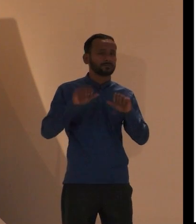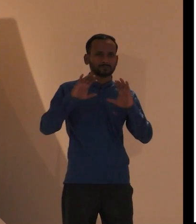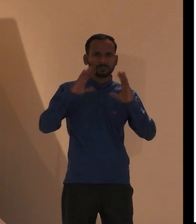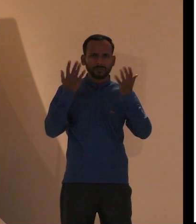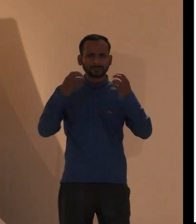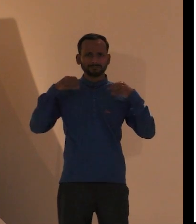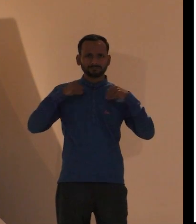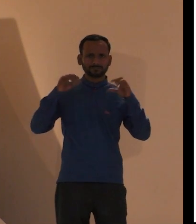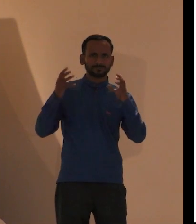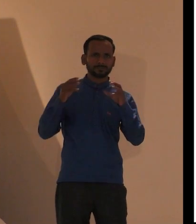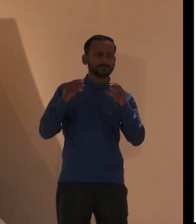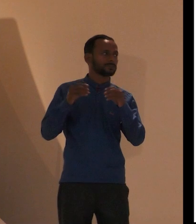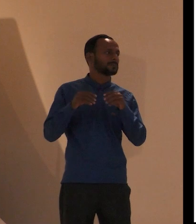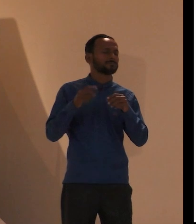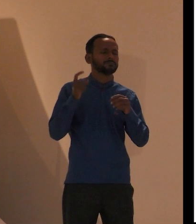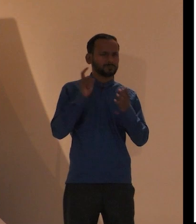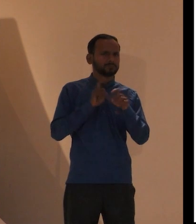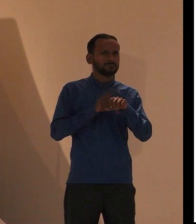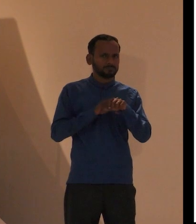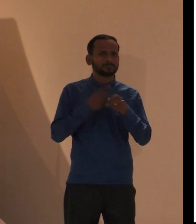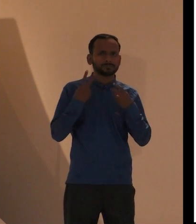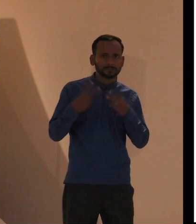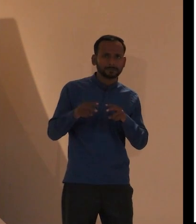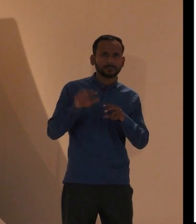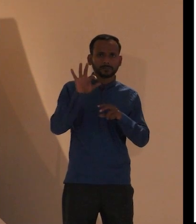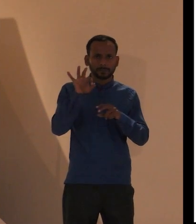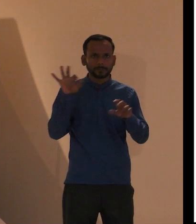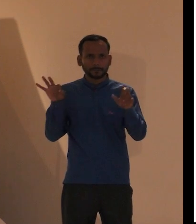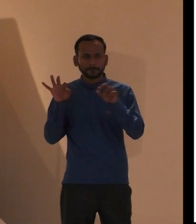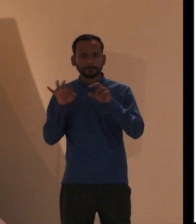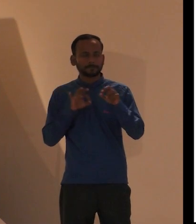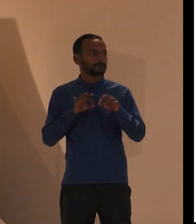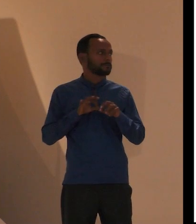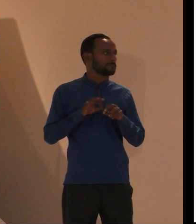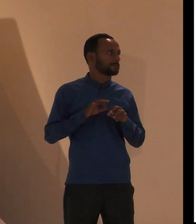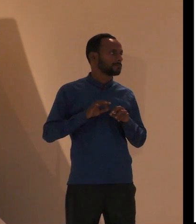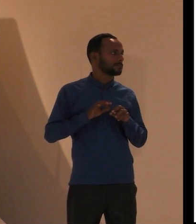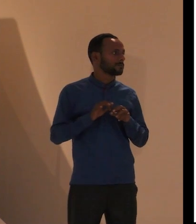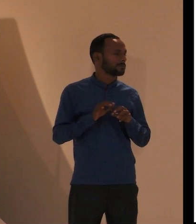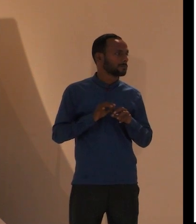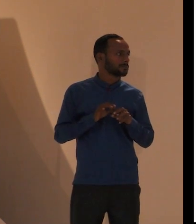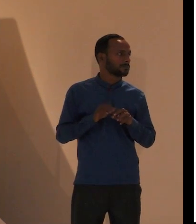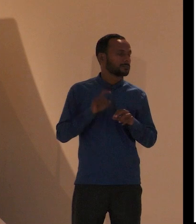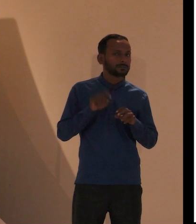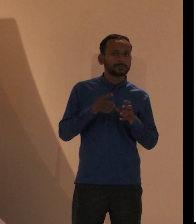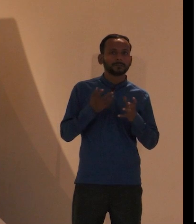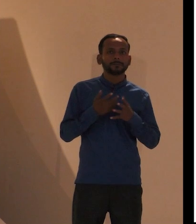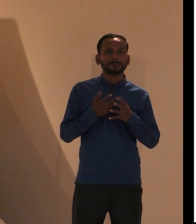the things that really matter, the sort of art exhibitions that we should really do.